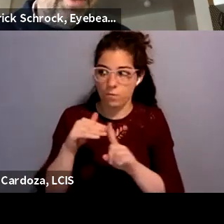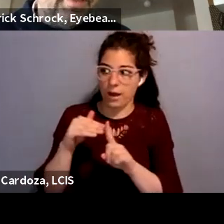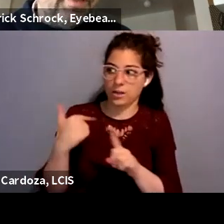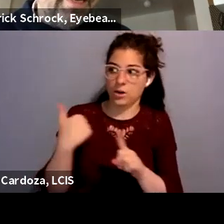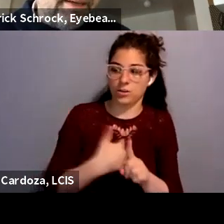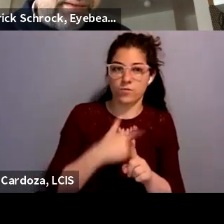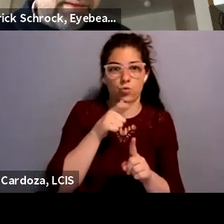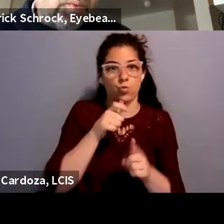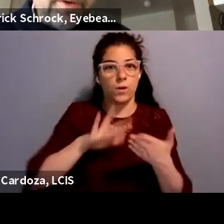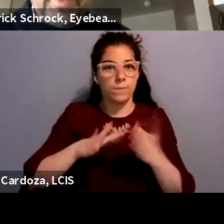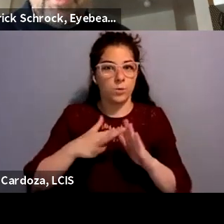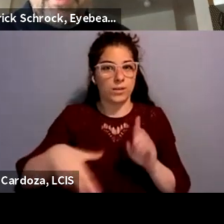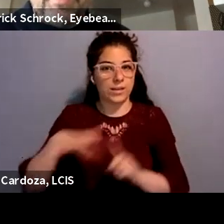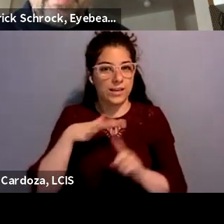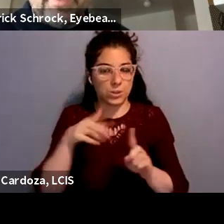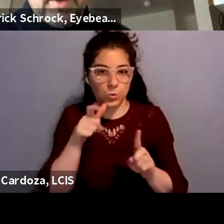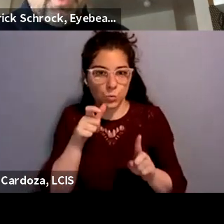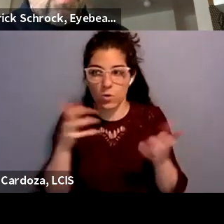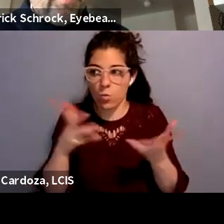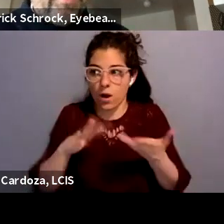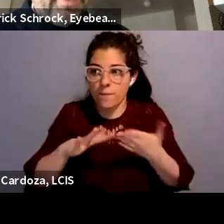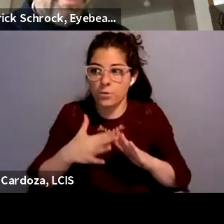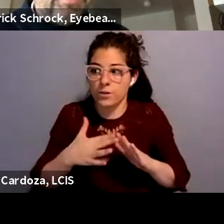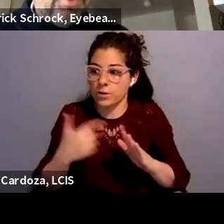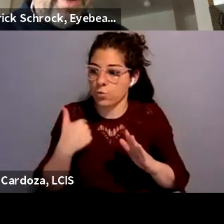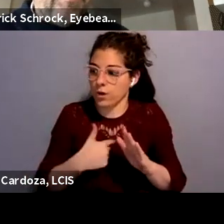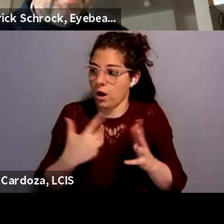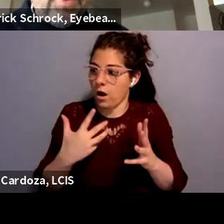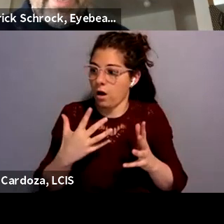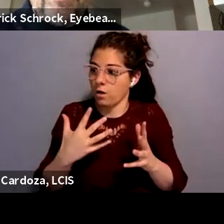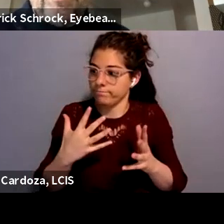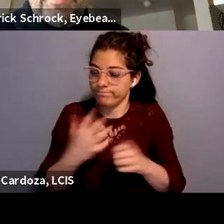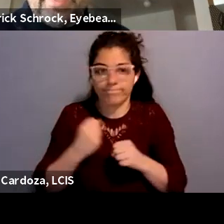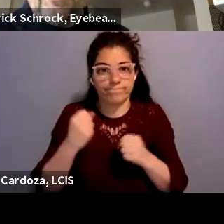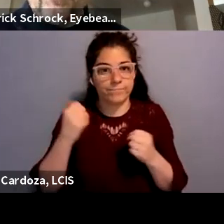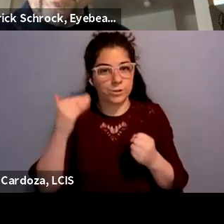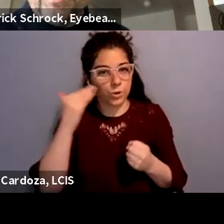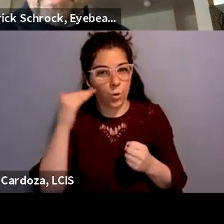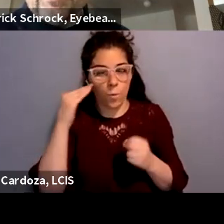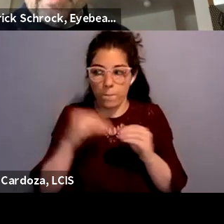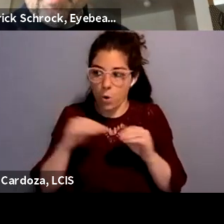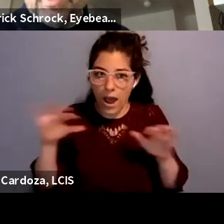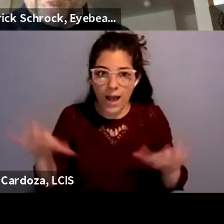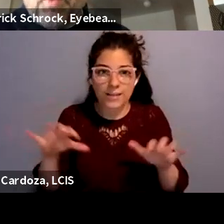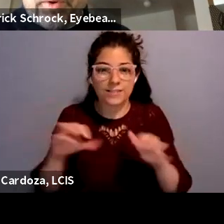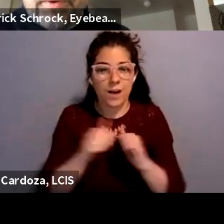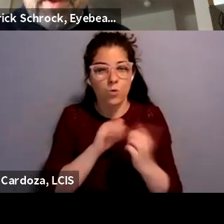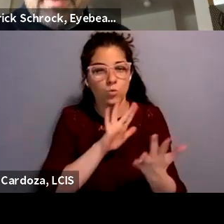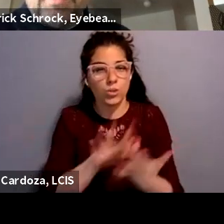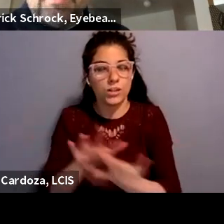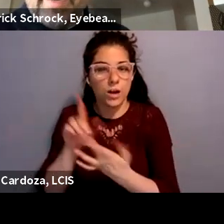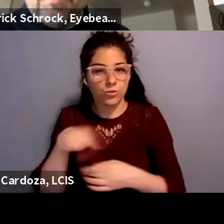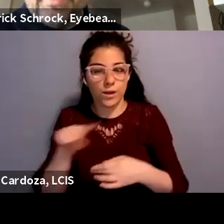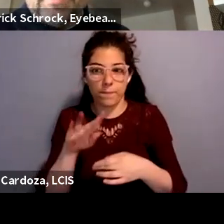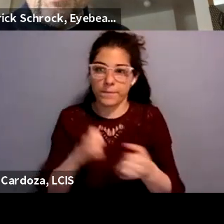our community is and what are the communities that we are getting to know and have been more active in, and how can we reach out to them and be supportive